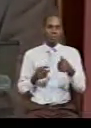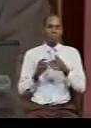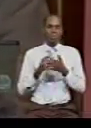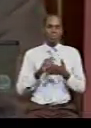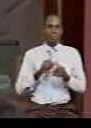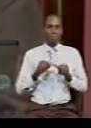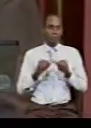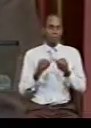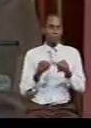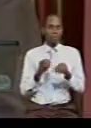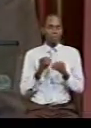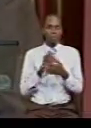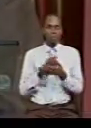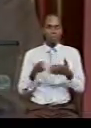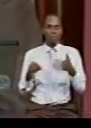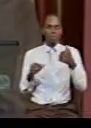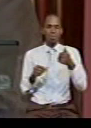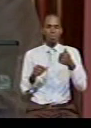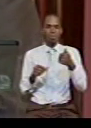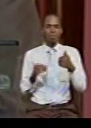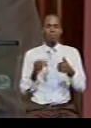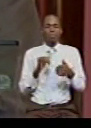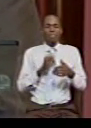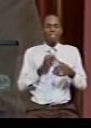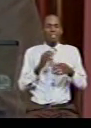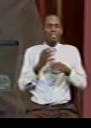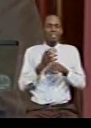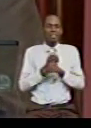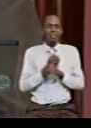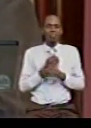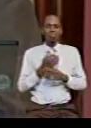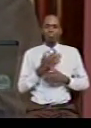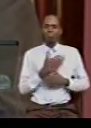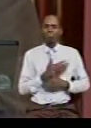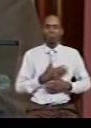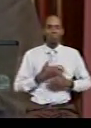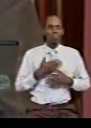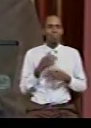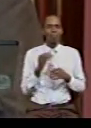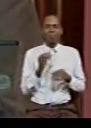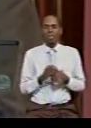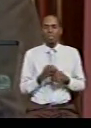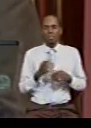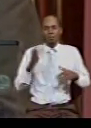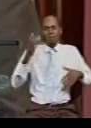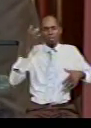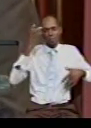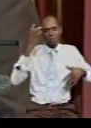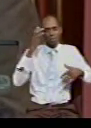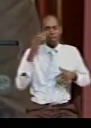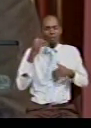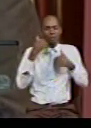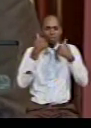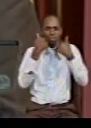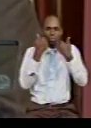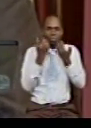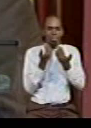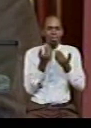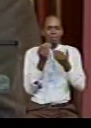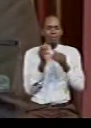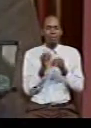I take pleasure in infirmities, in reproaches, in